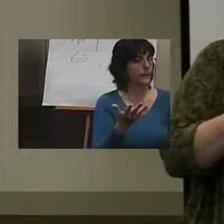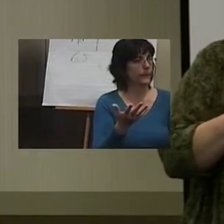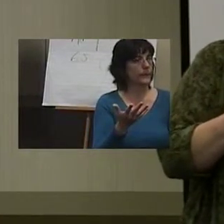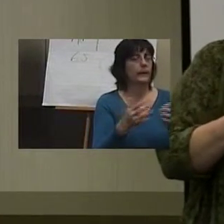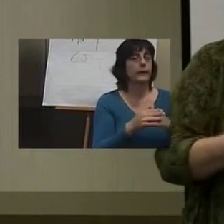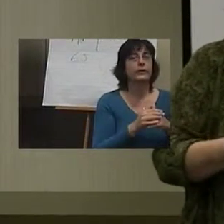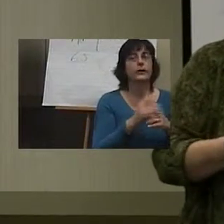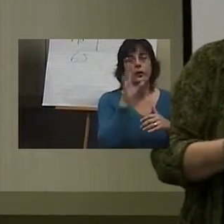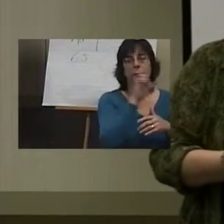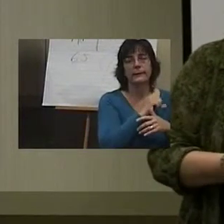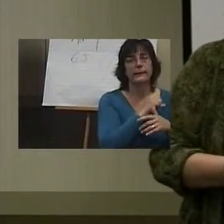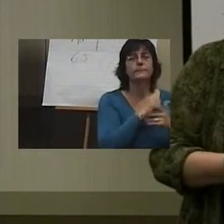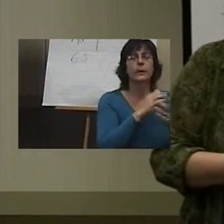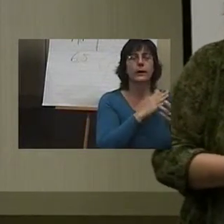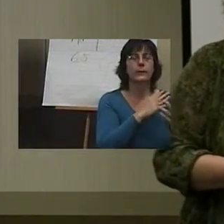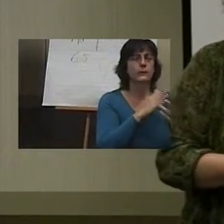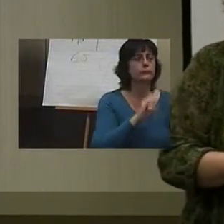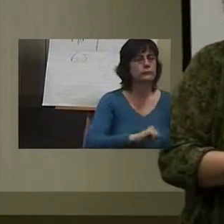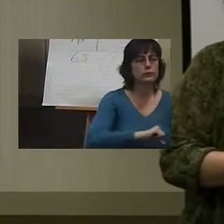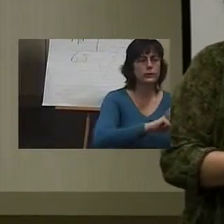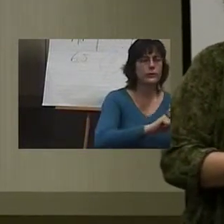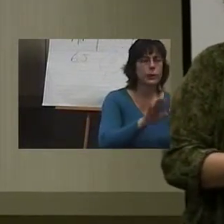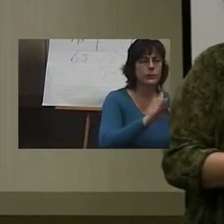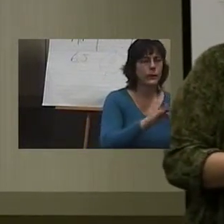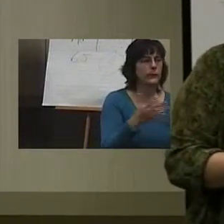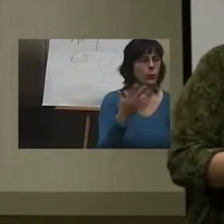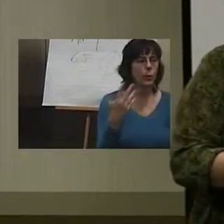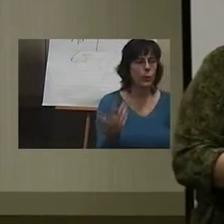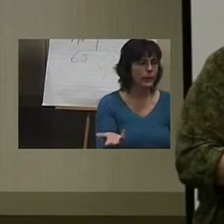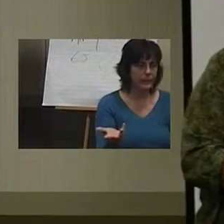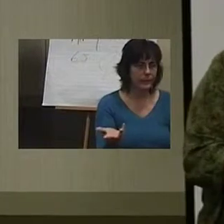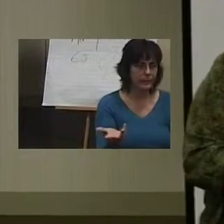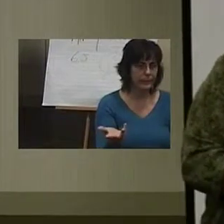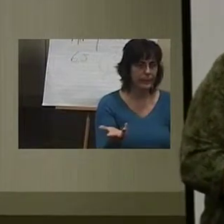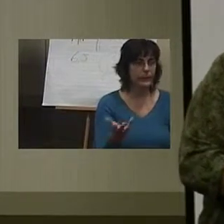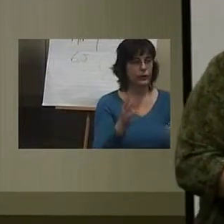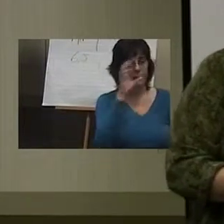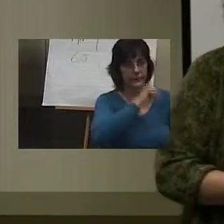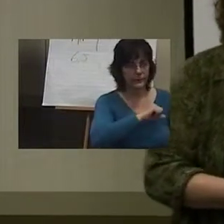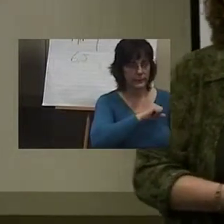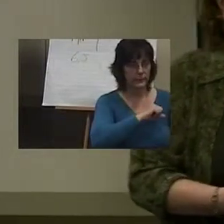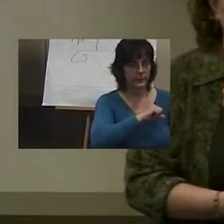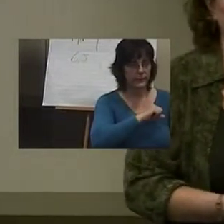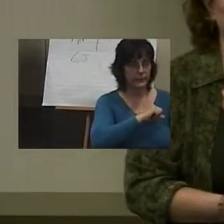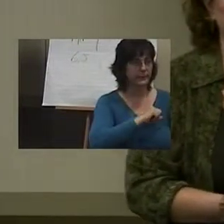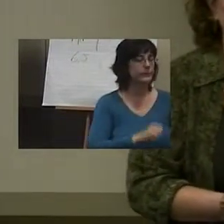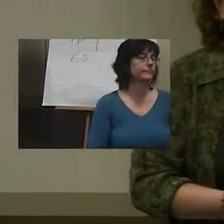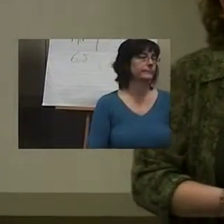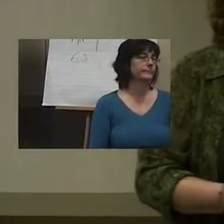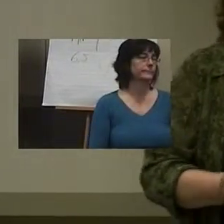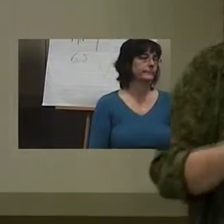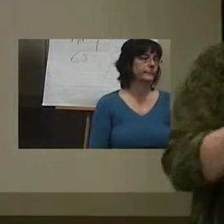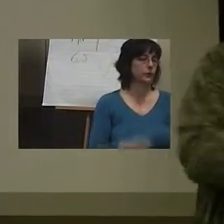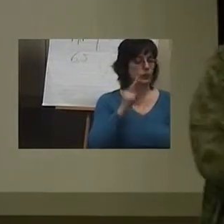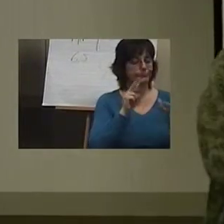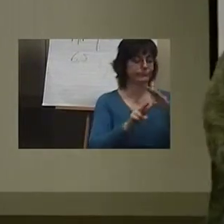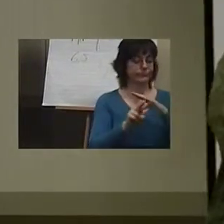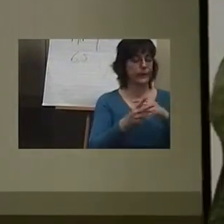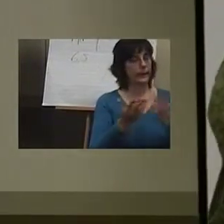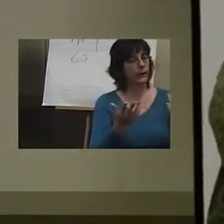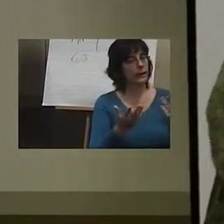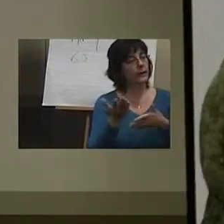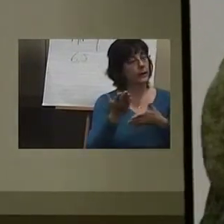You're guessing what is it that reinforces the behavior. Okay? You're making a guess, your hypothesis. Now the